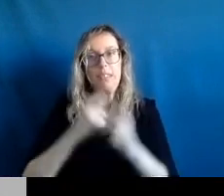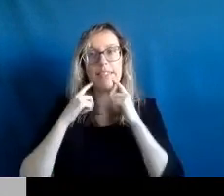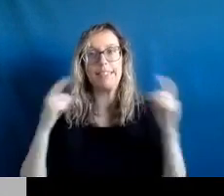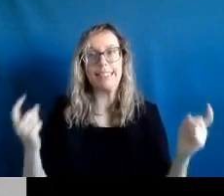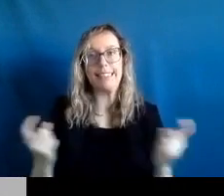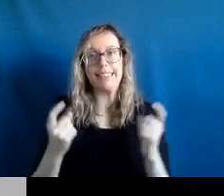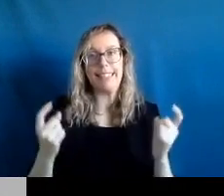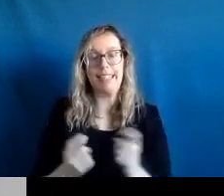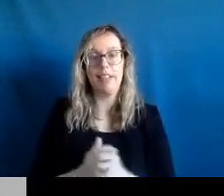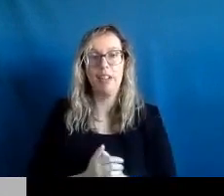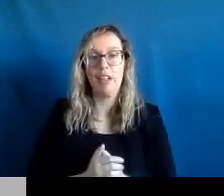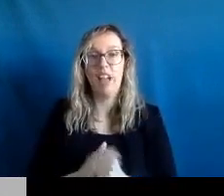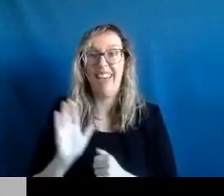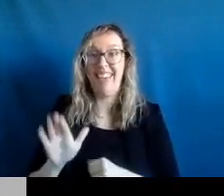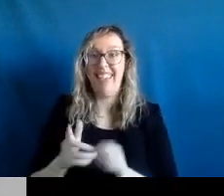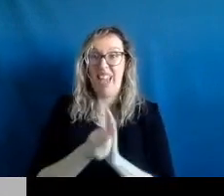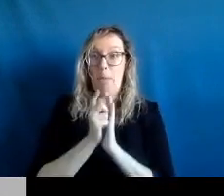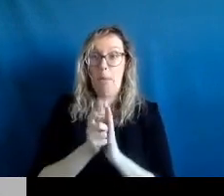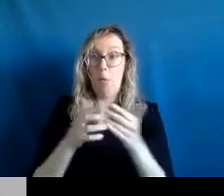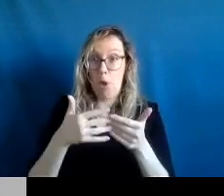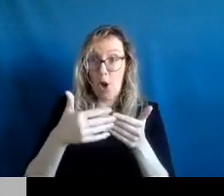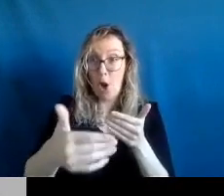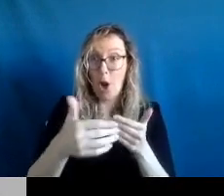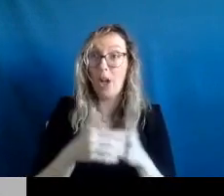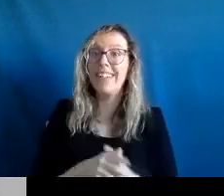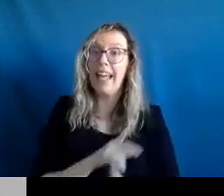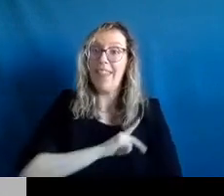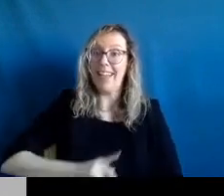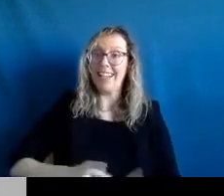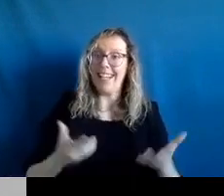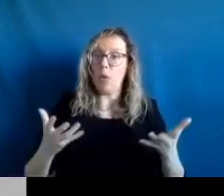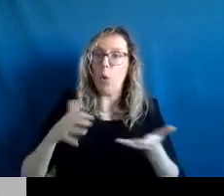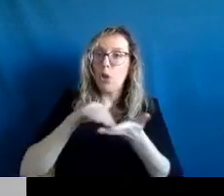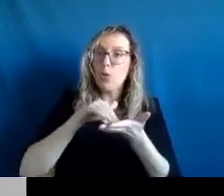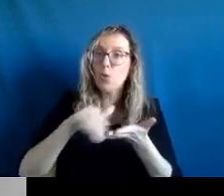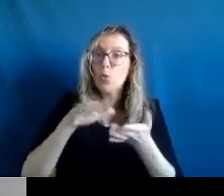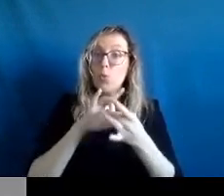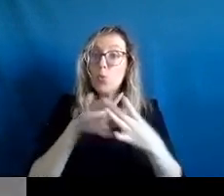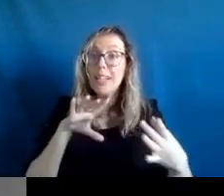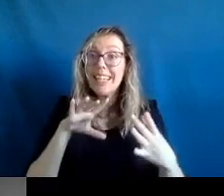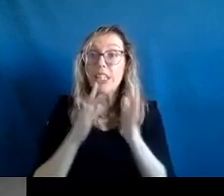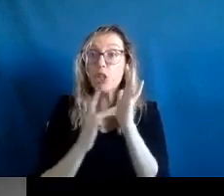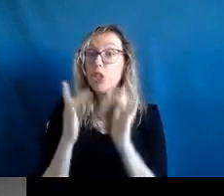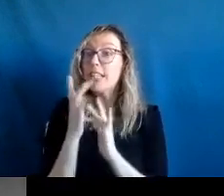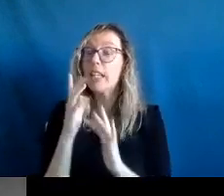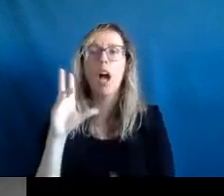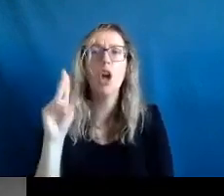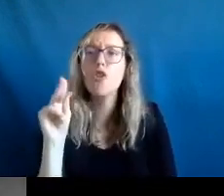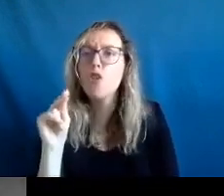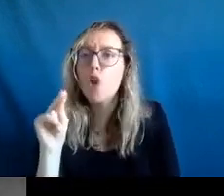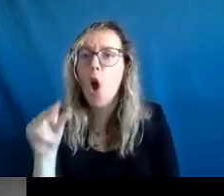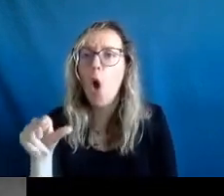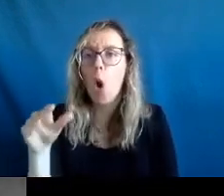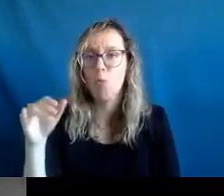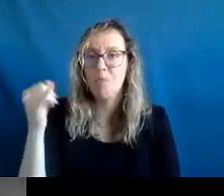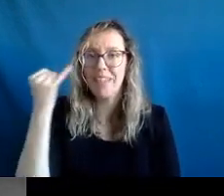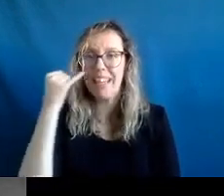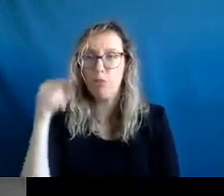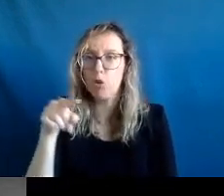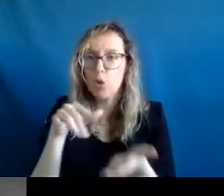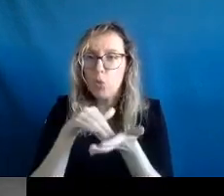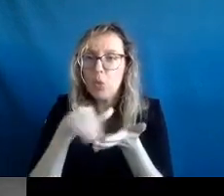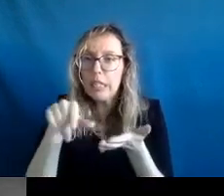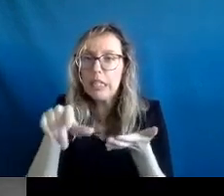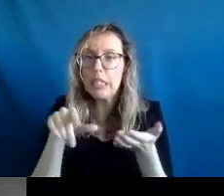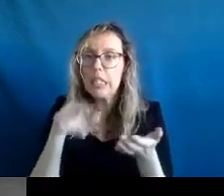on, Pilate wanted to release Jesus. However, the Jewish leaders cried out, saying, "If you release this man, you aren't a friend of the